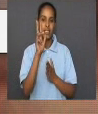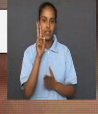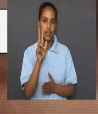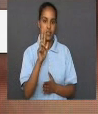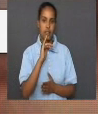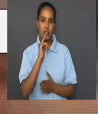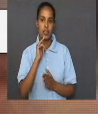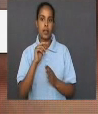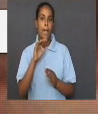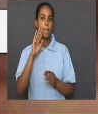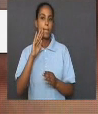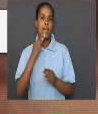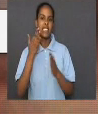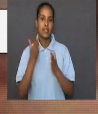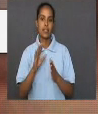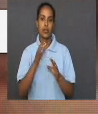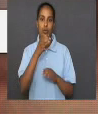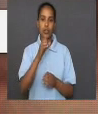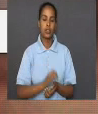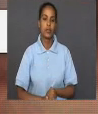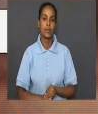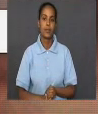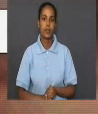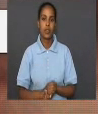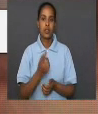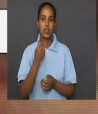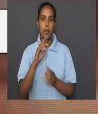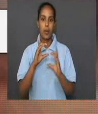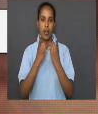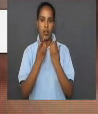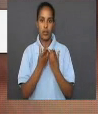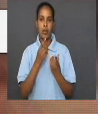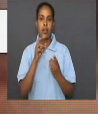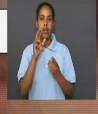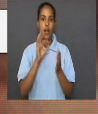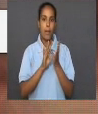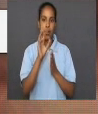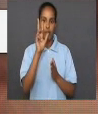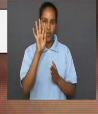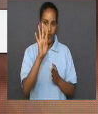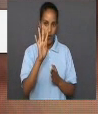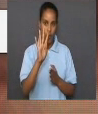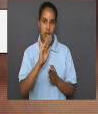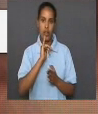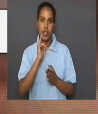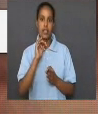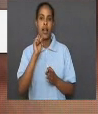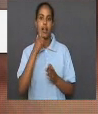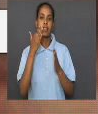of number 3 is basic solution. The branch off of number